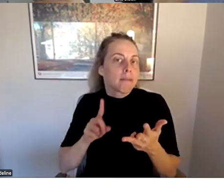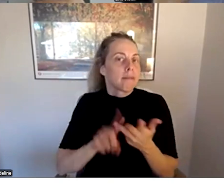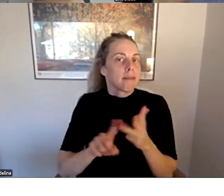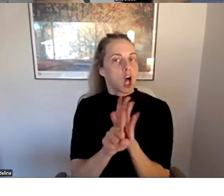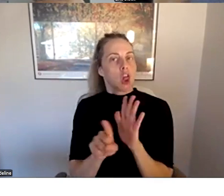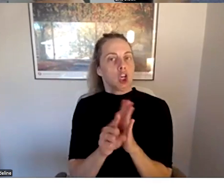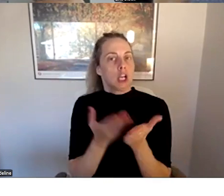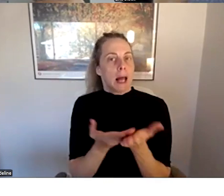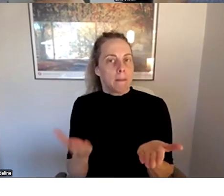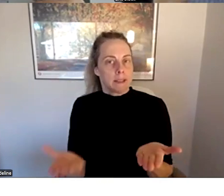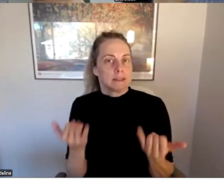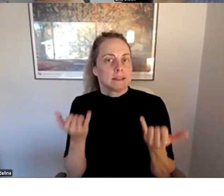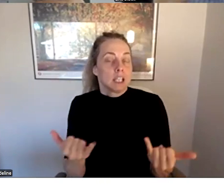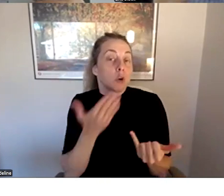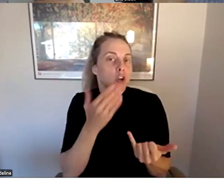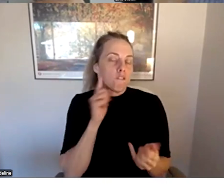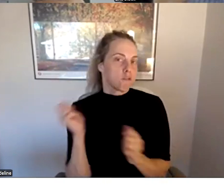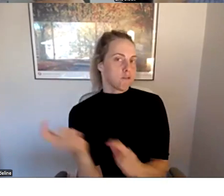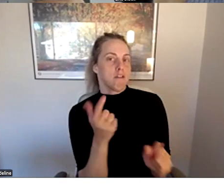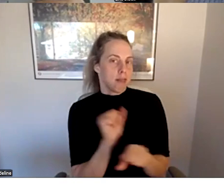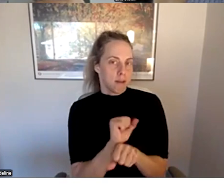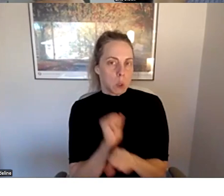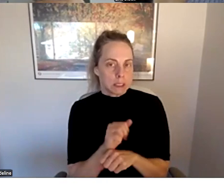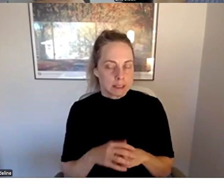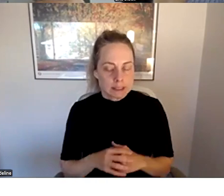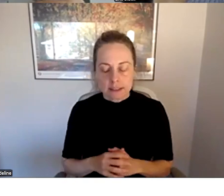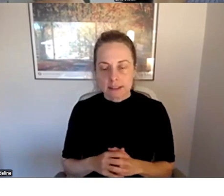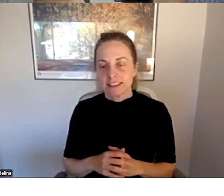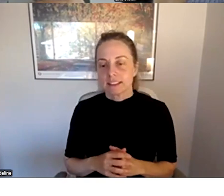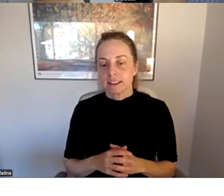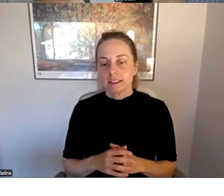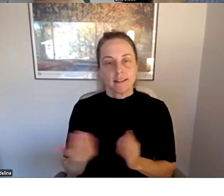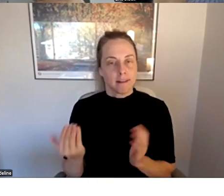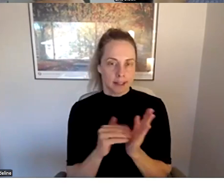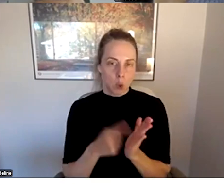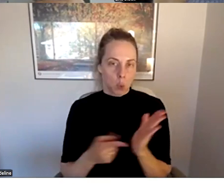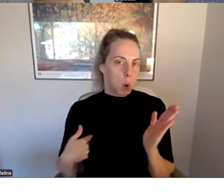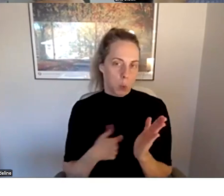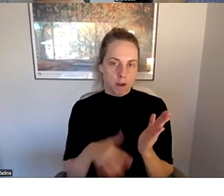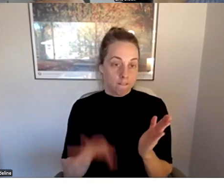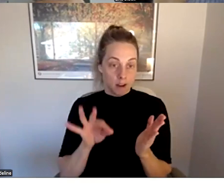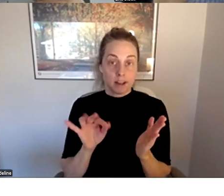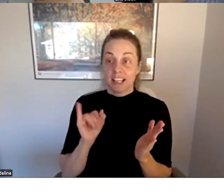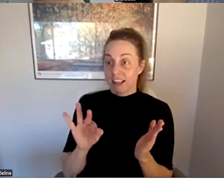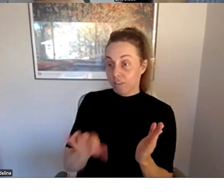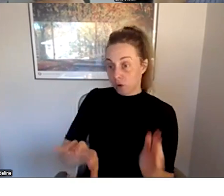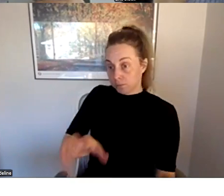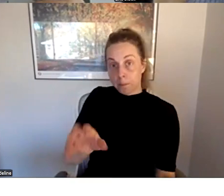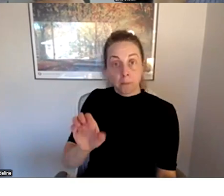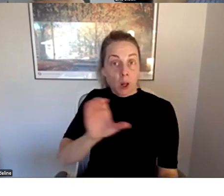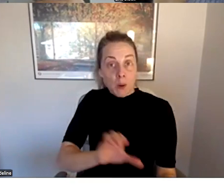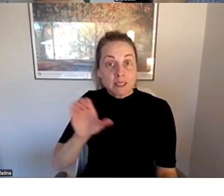now are good for all of our employees. So again, I think what we find is that as soon as you turn on closed captioning,